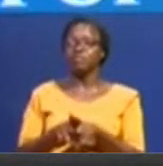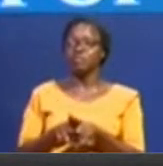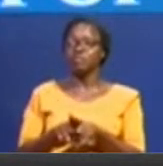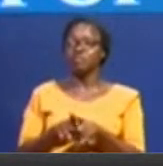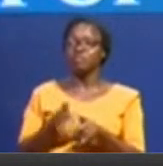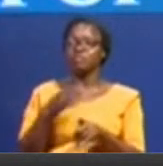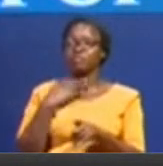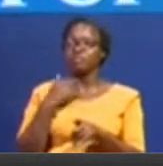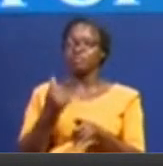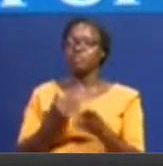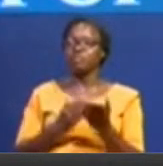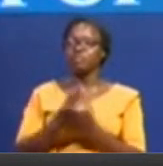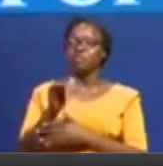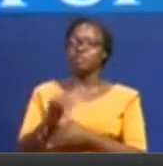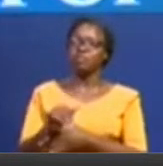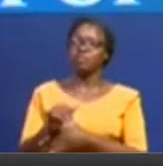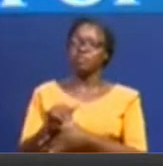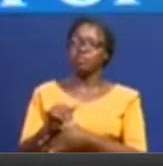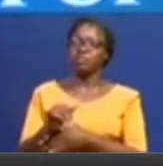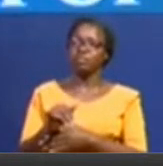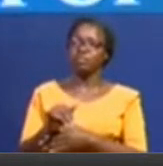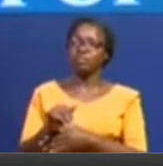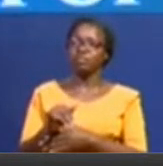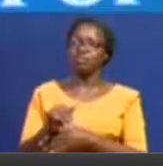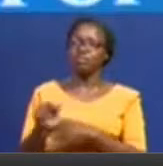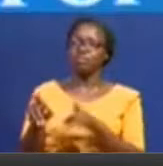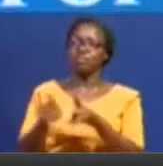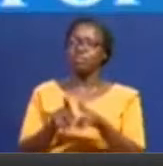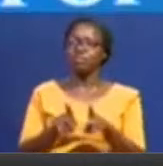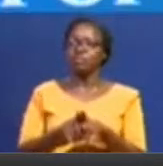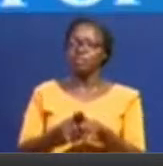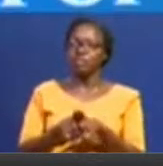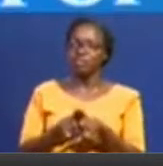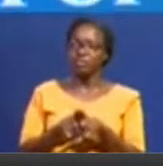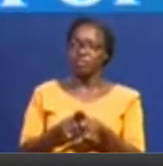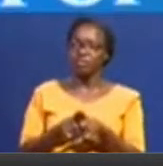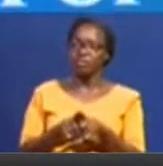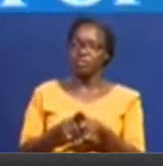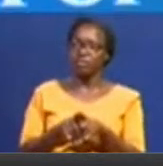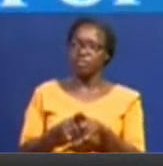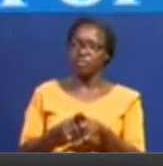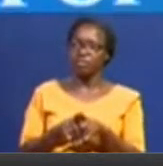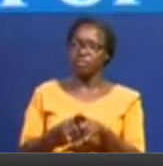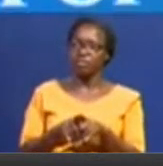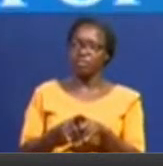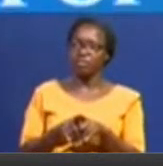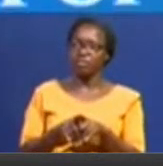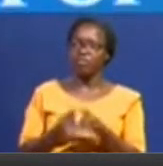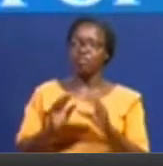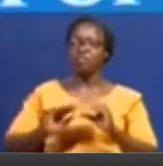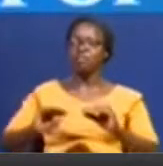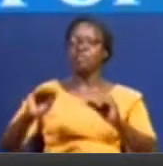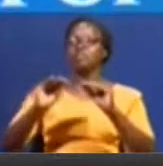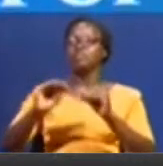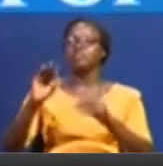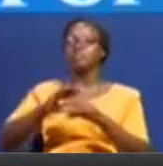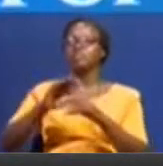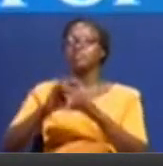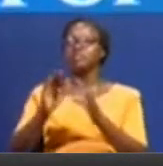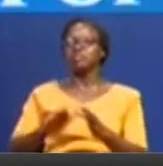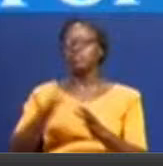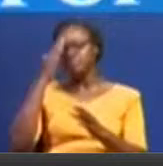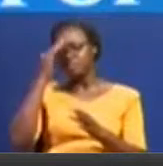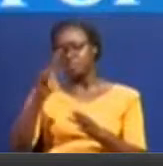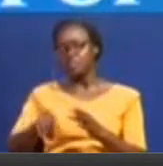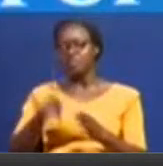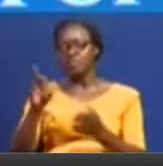looking to ensure that that is also together with educating the voter as to why